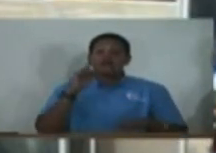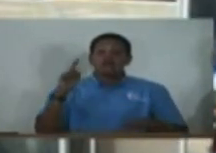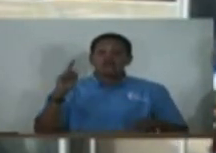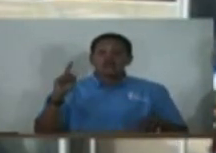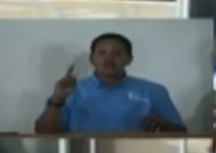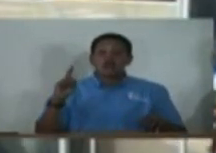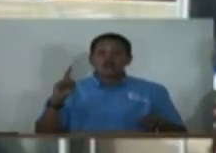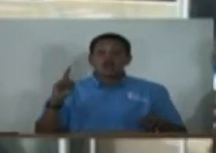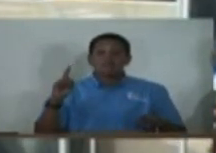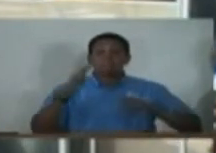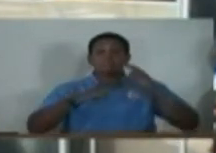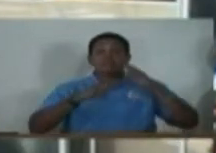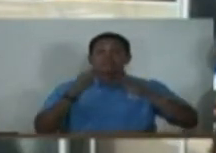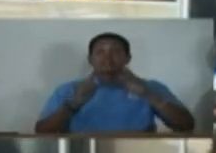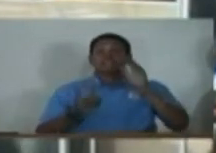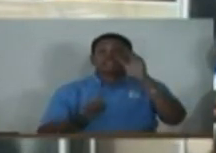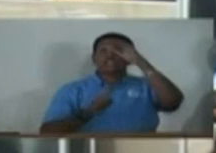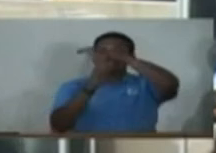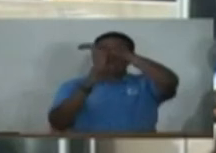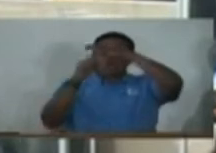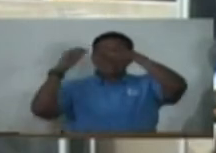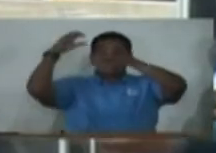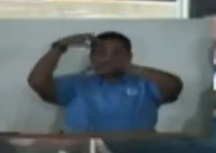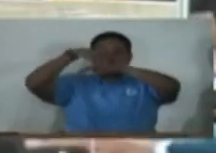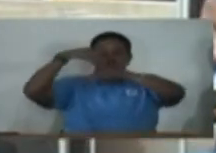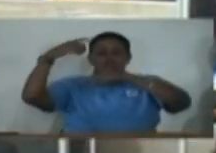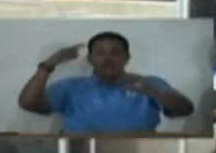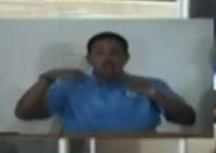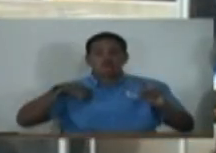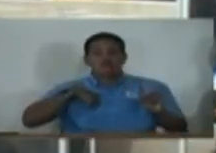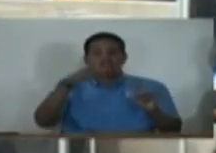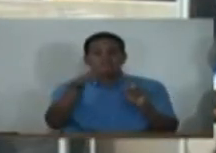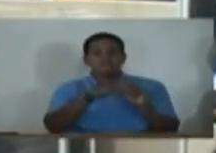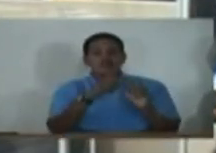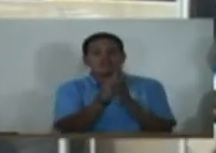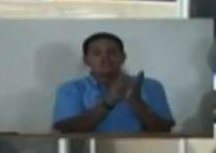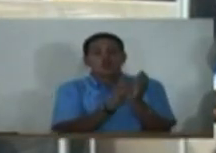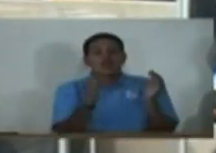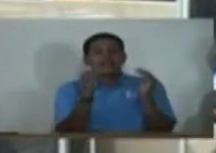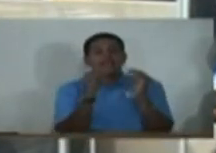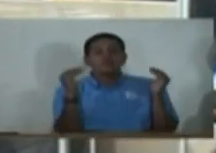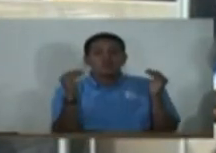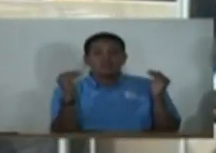buildings. Huh? Yes. We have applied the law equally.